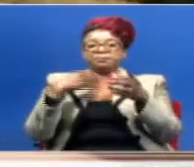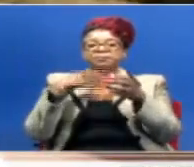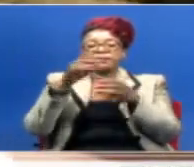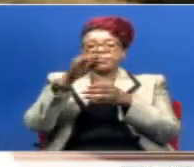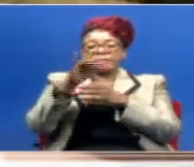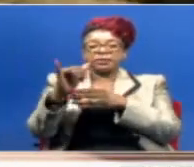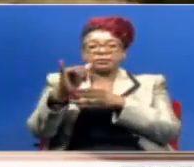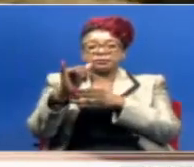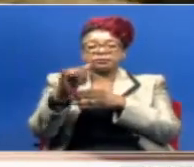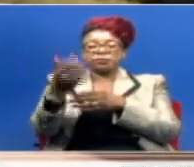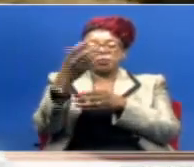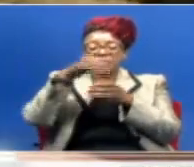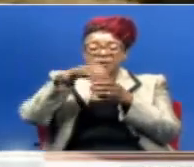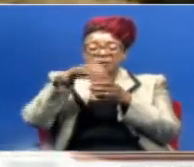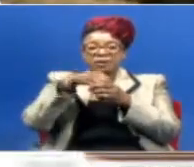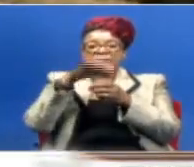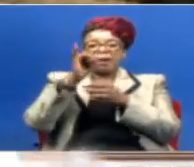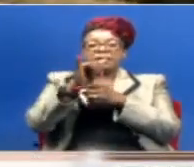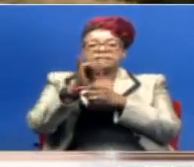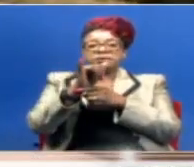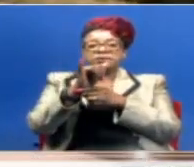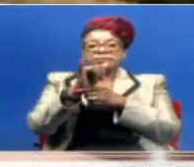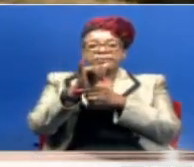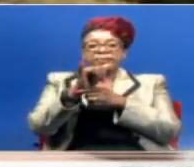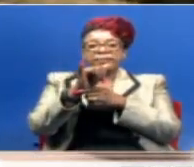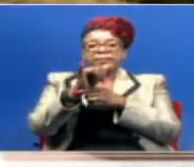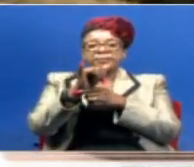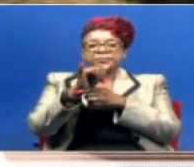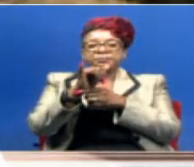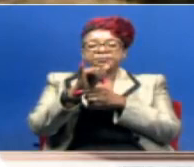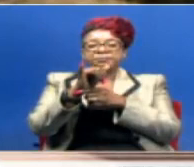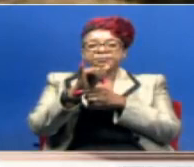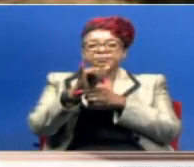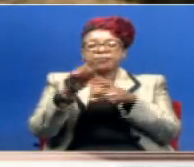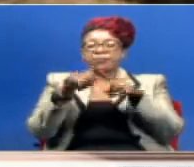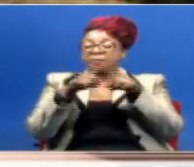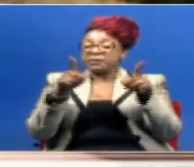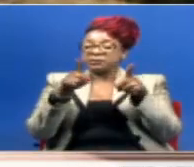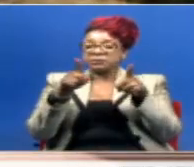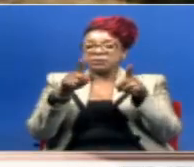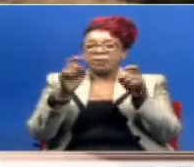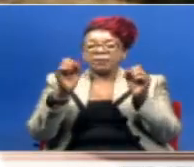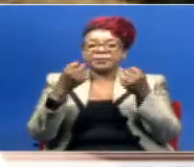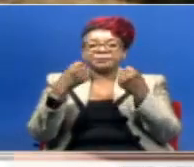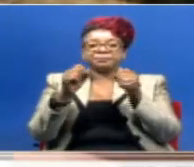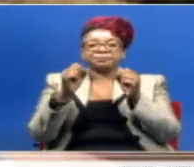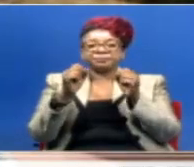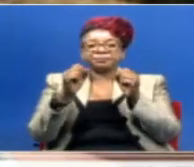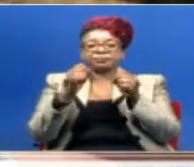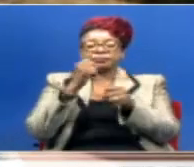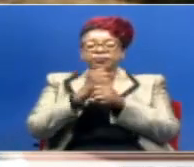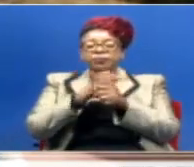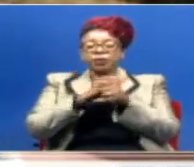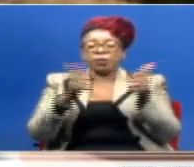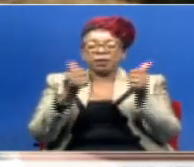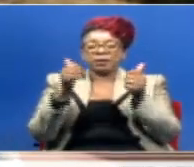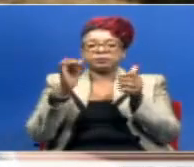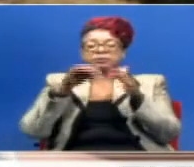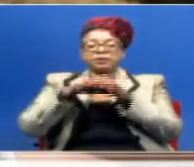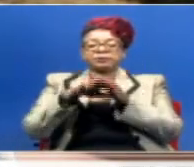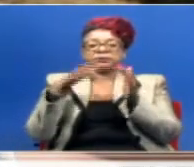winning in straight sets. Zero, but we could not do well in our net defense and on the